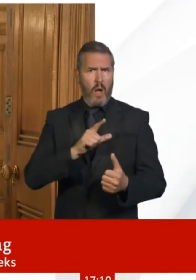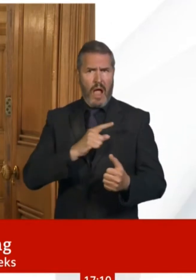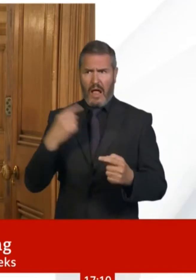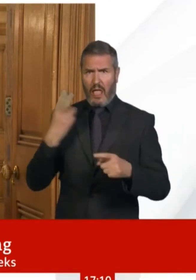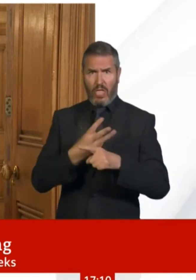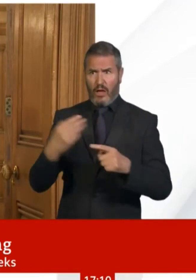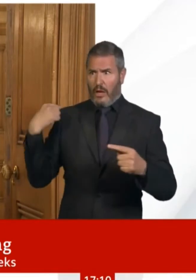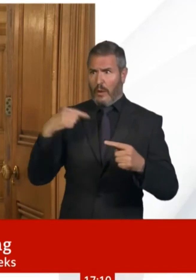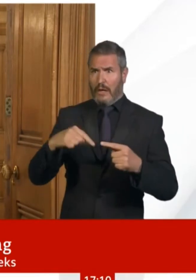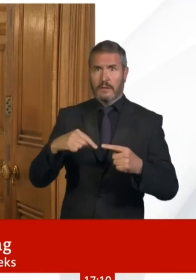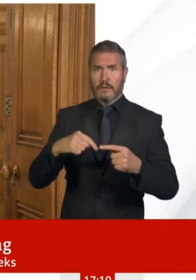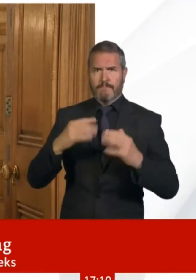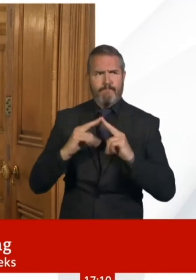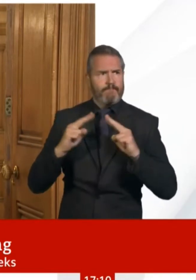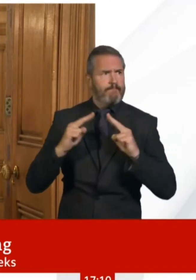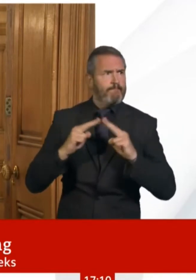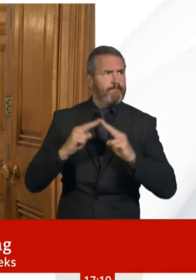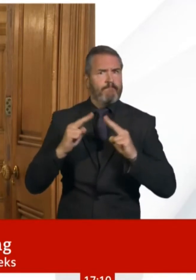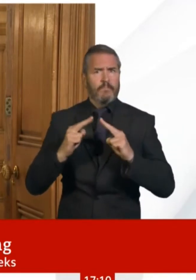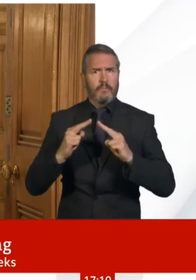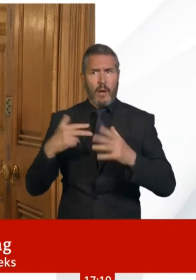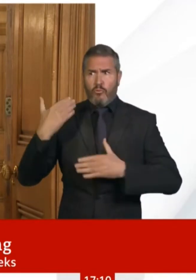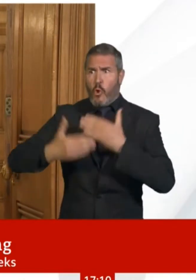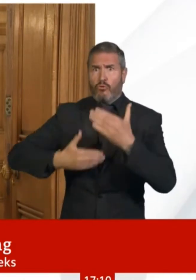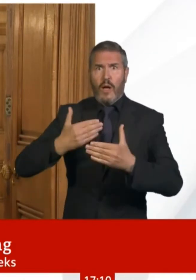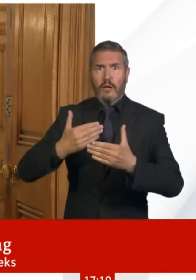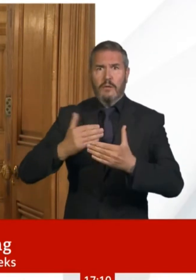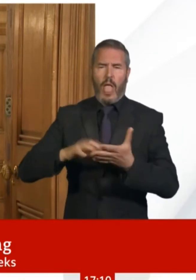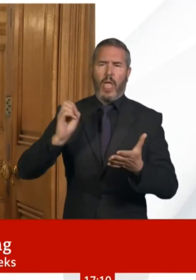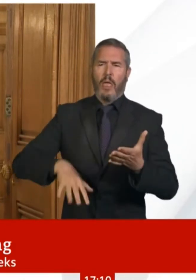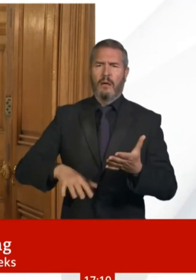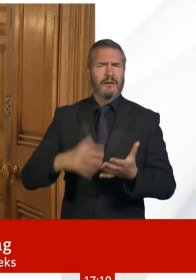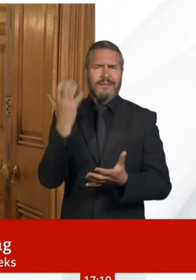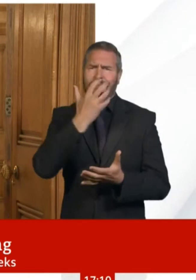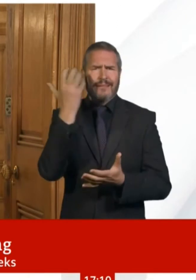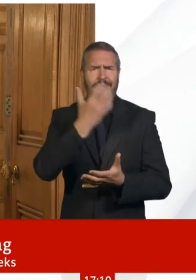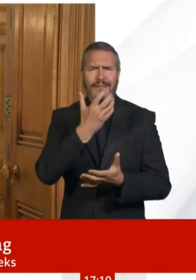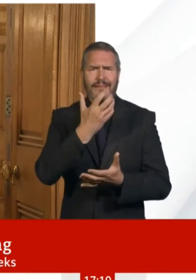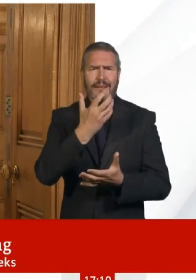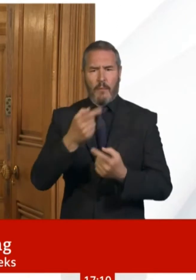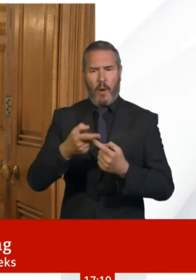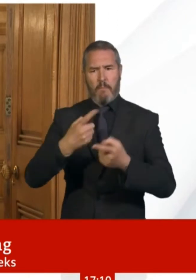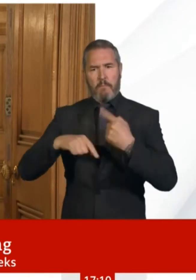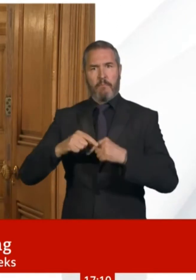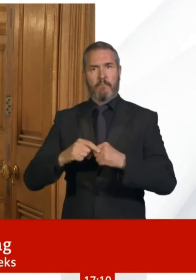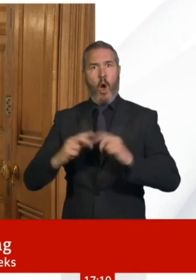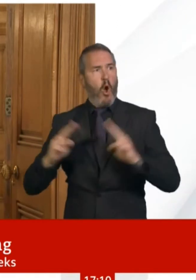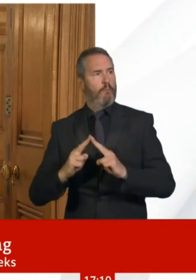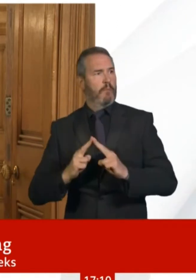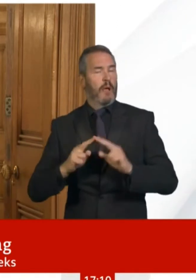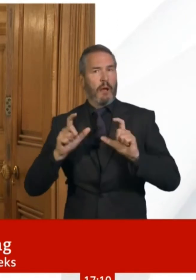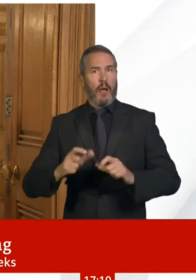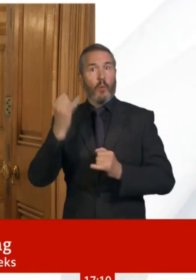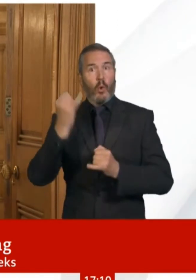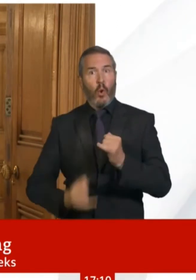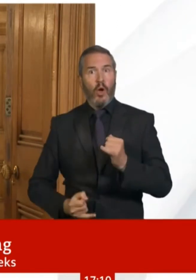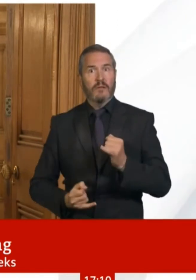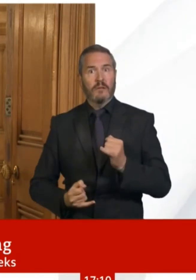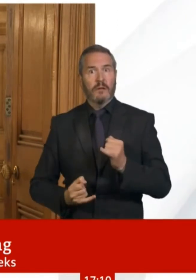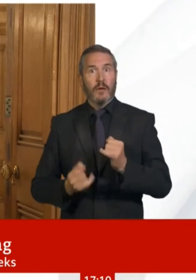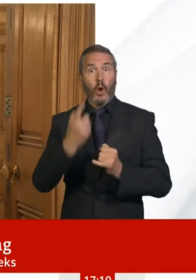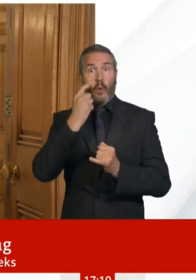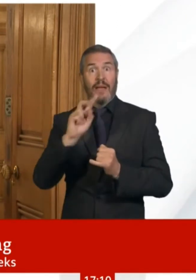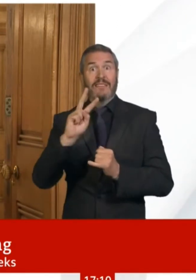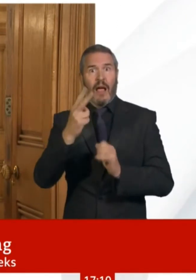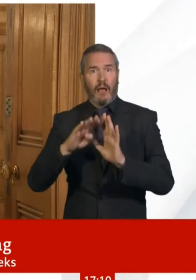all the progress that has been made. And that would risk a quick return to another lockdown with all the threat to life that a second peak